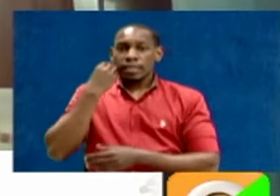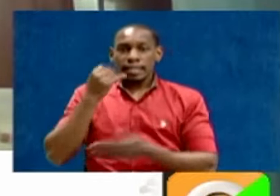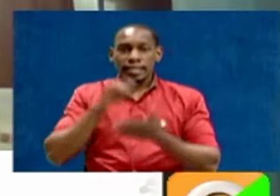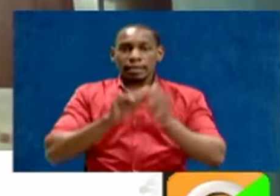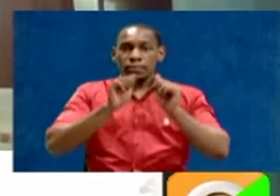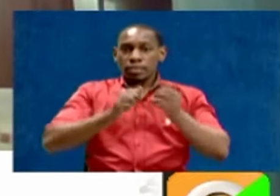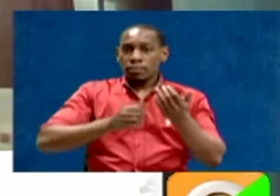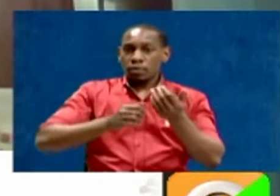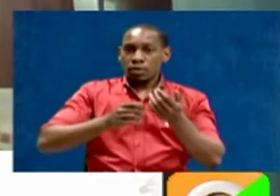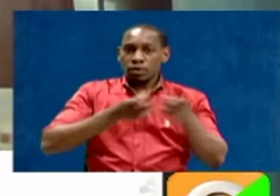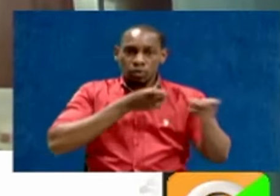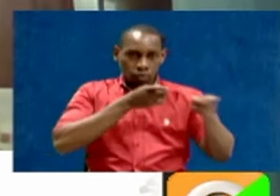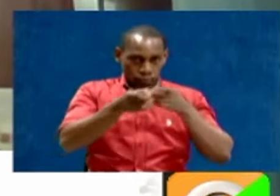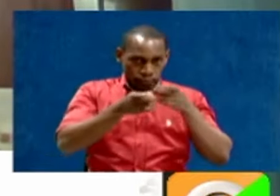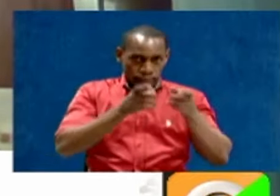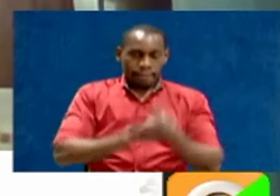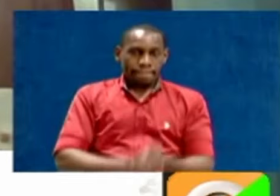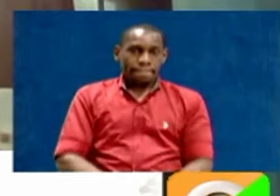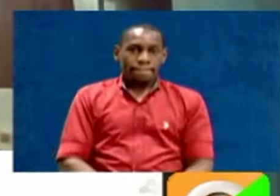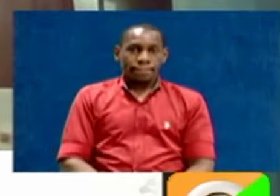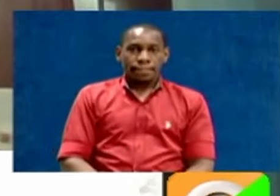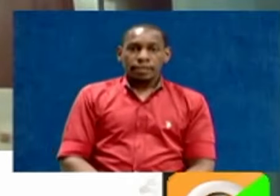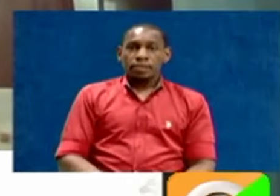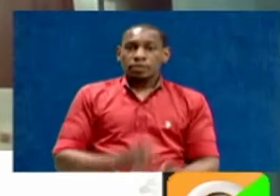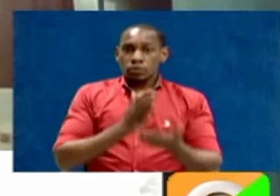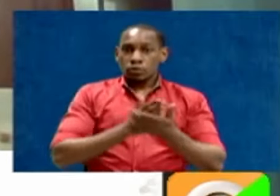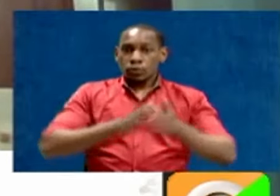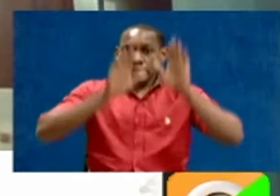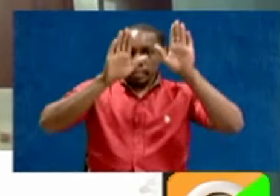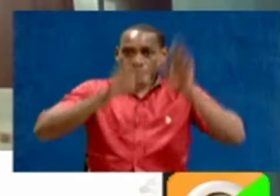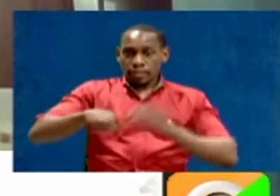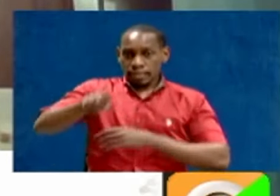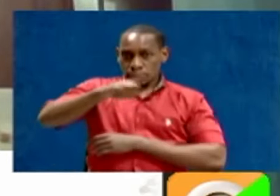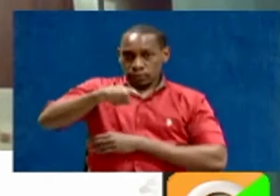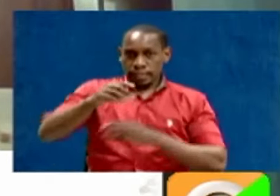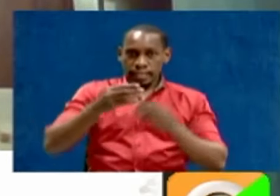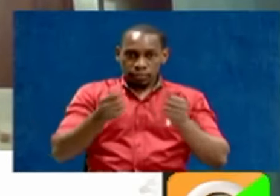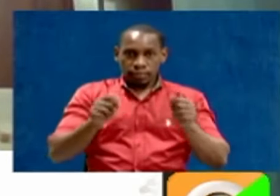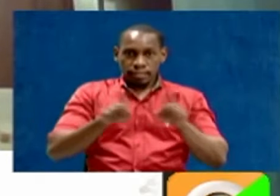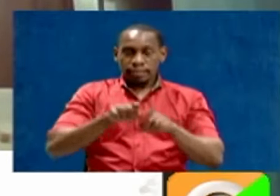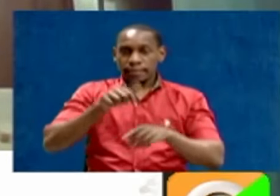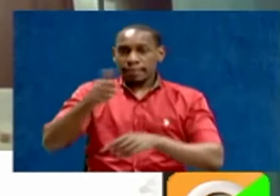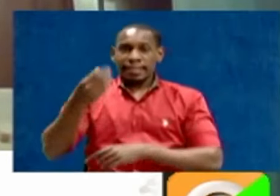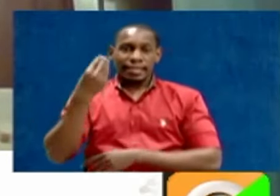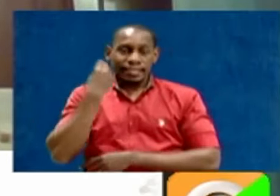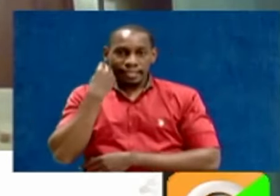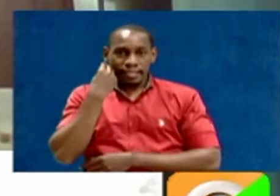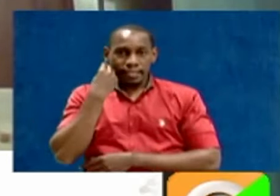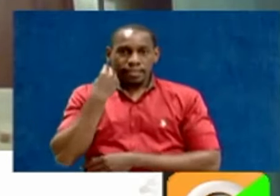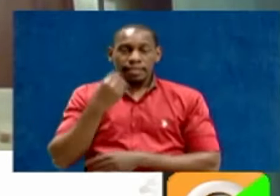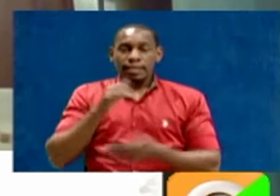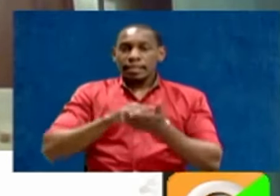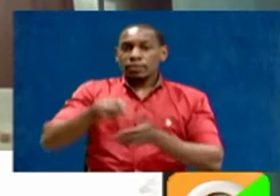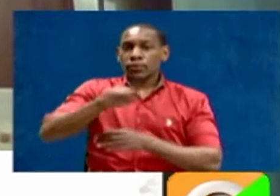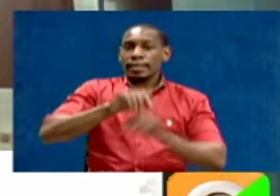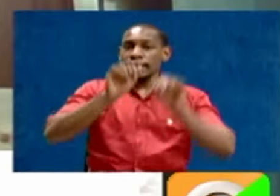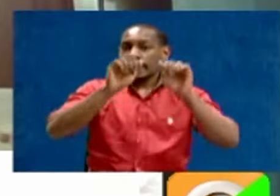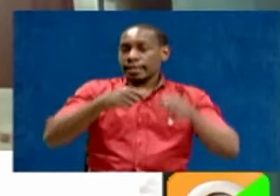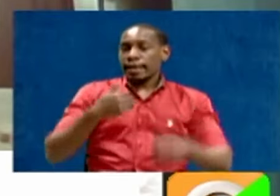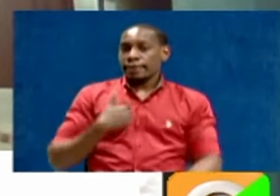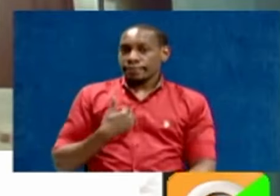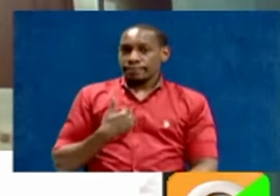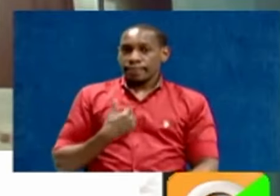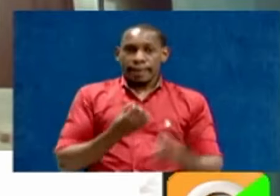can be managed. And so important that we handle it like any other disease, so that we are able to